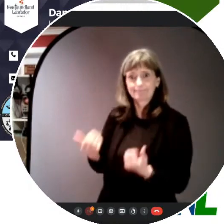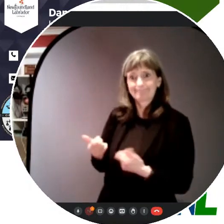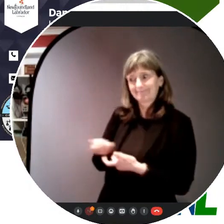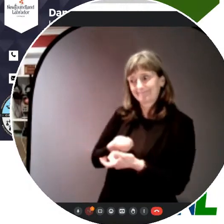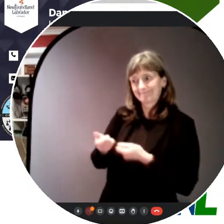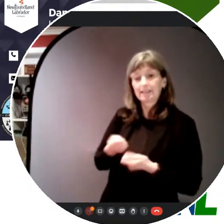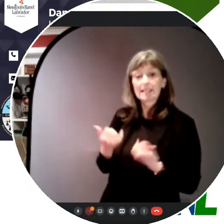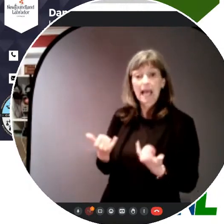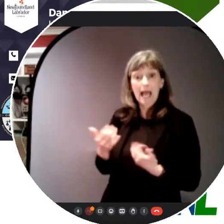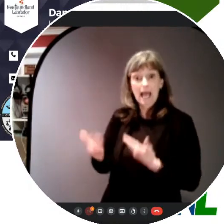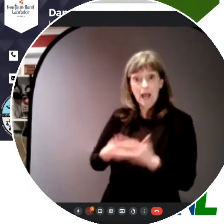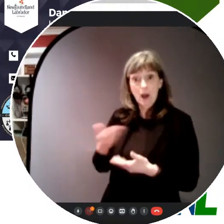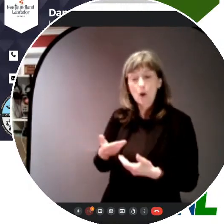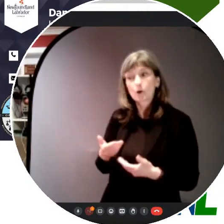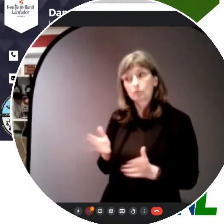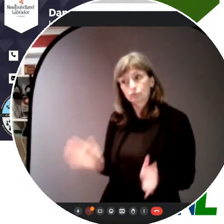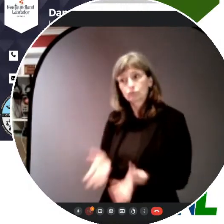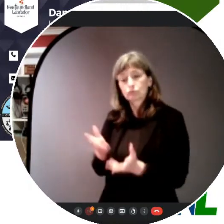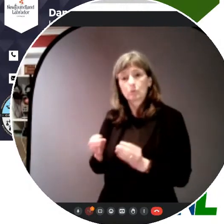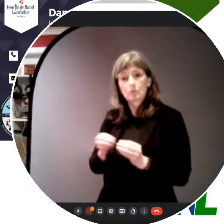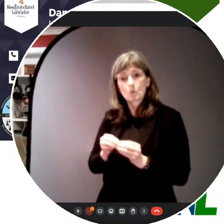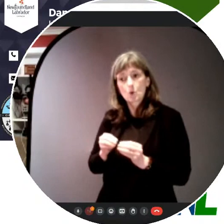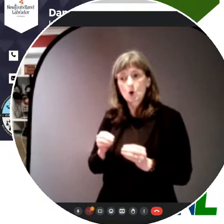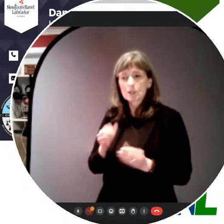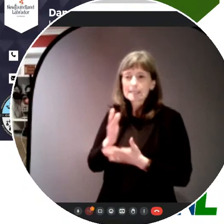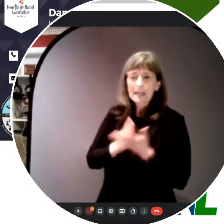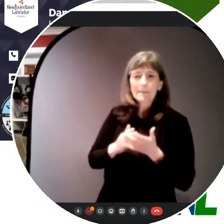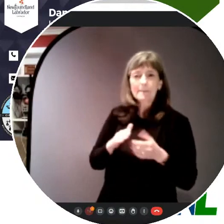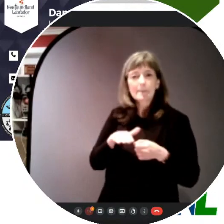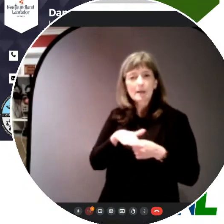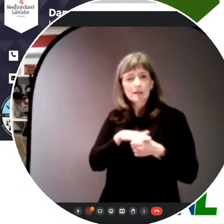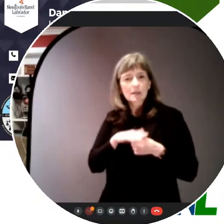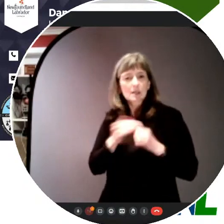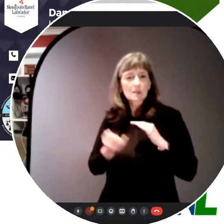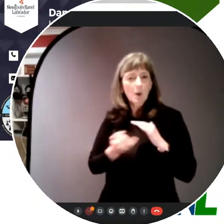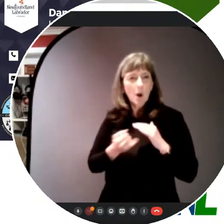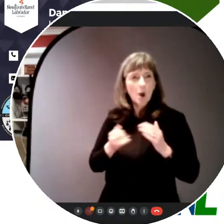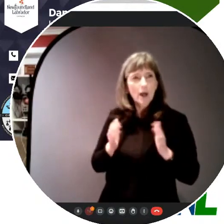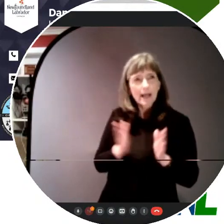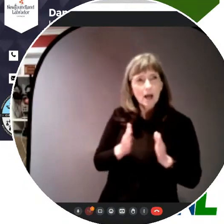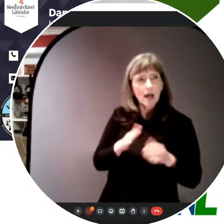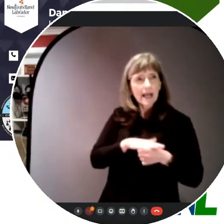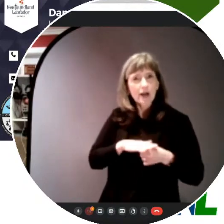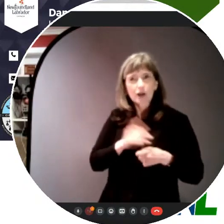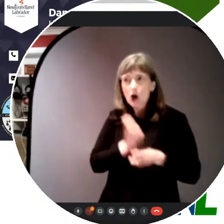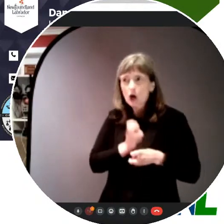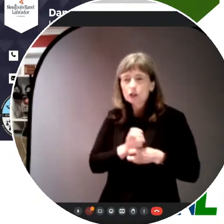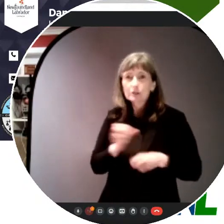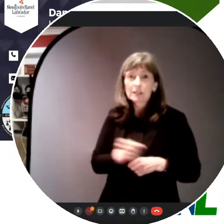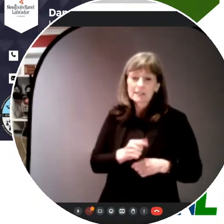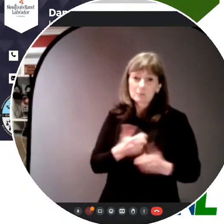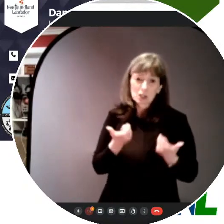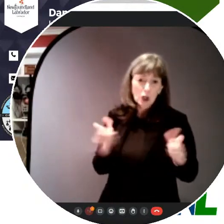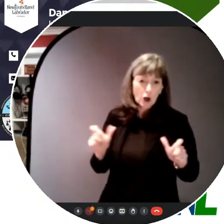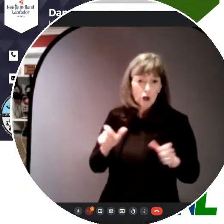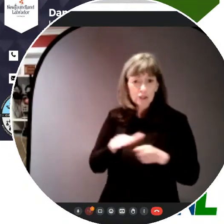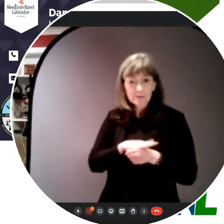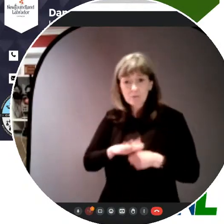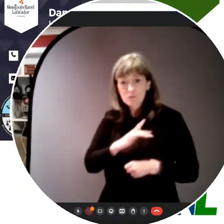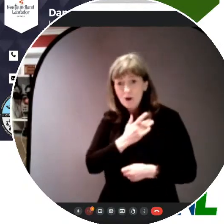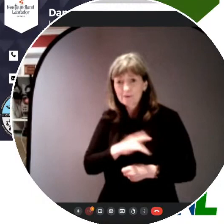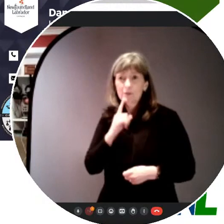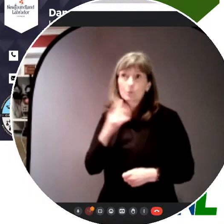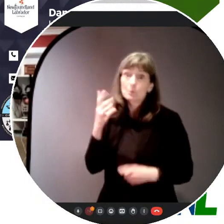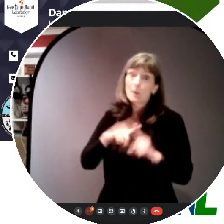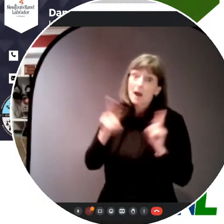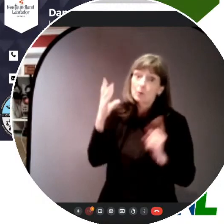and promote our more hard-to-fill areas. We're a vast province. We're a beautiful province, and we were trying to make people understand